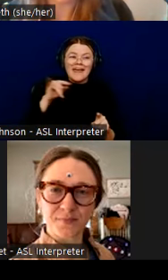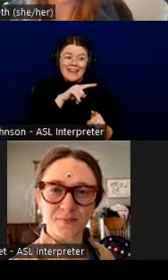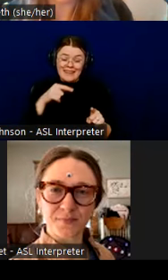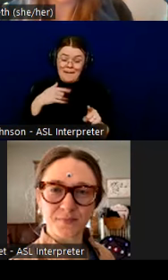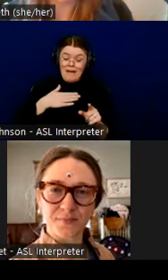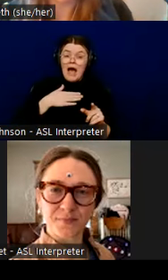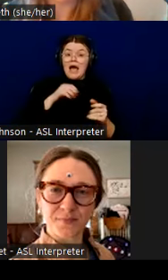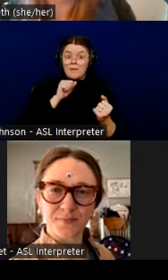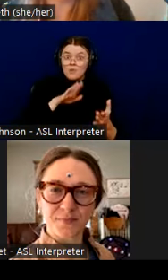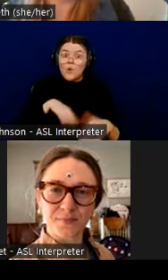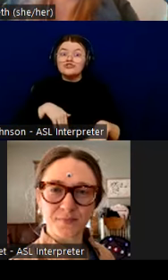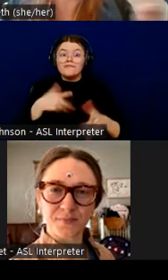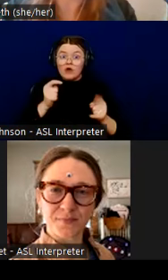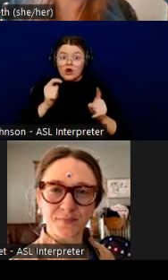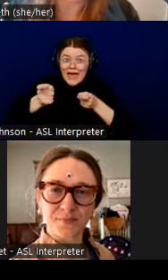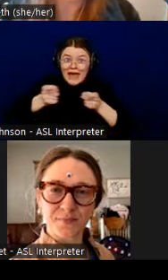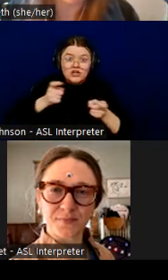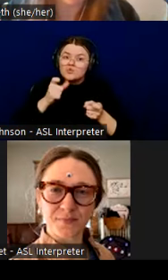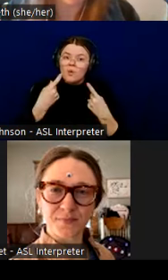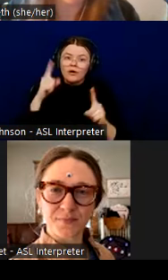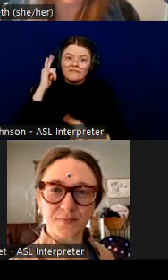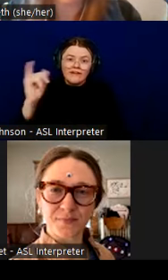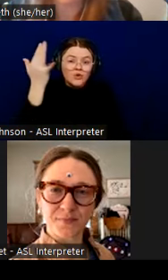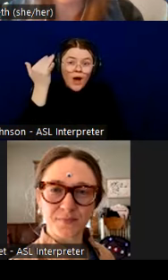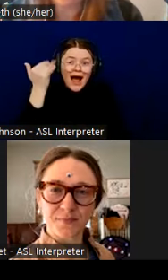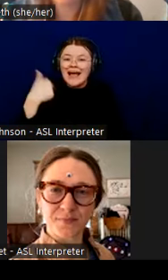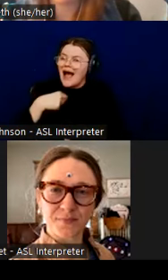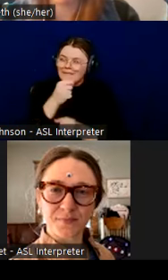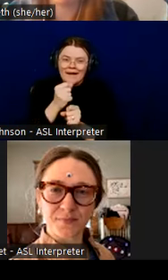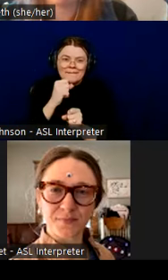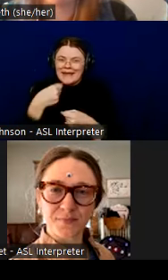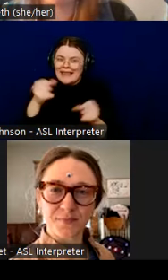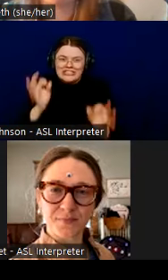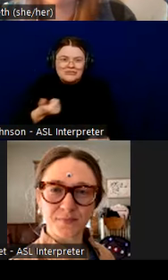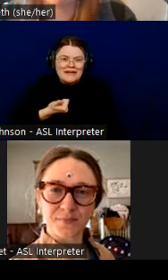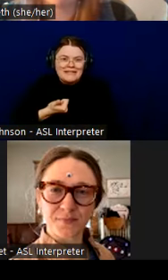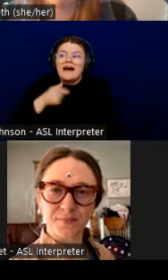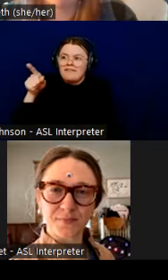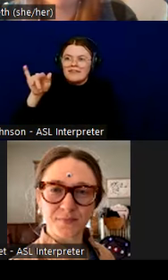amount of managing can unmake that choice.